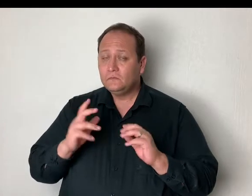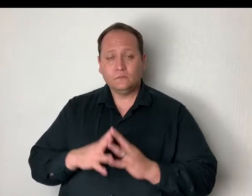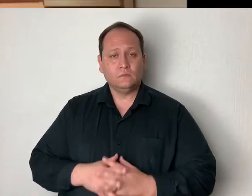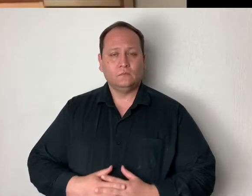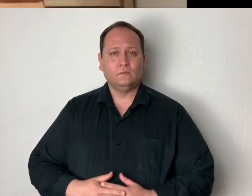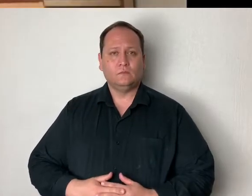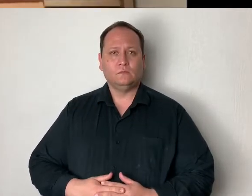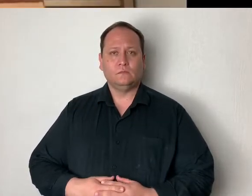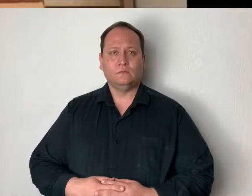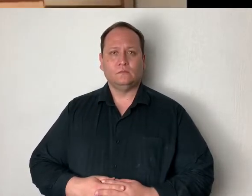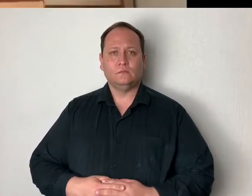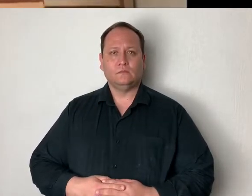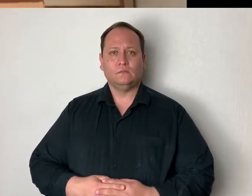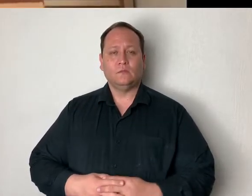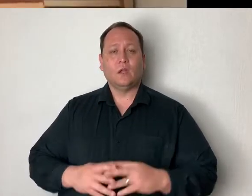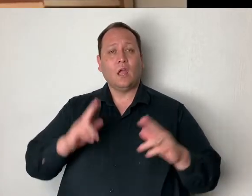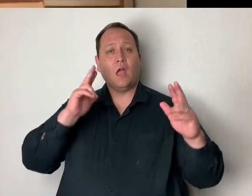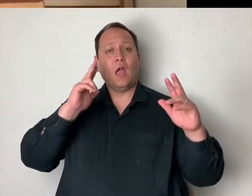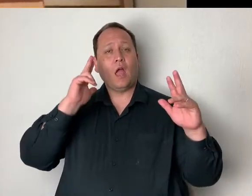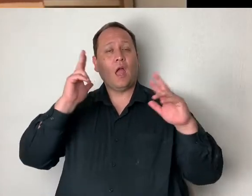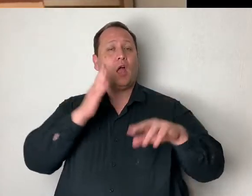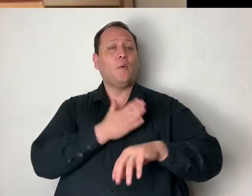Good afternoon, buenas tardes.